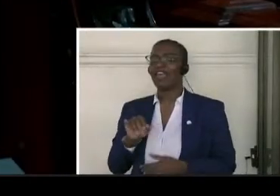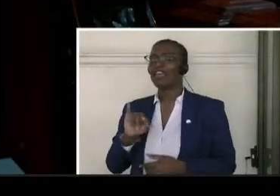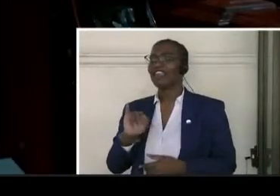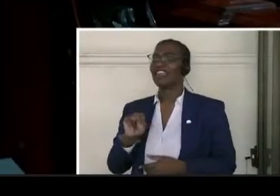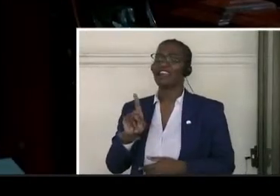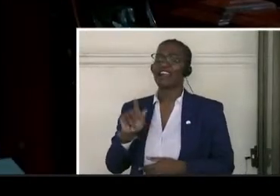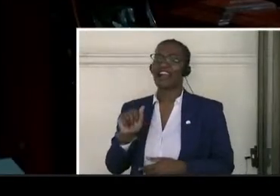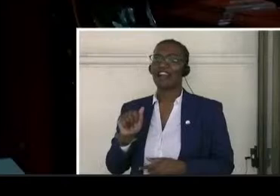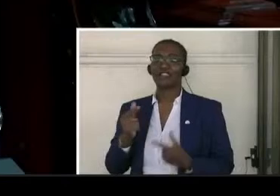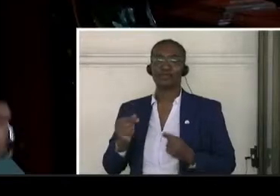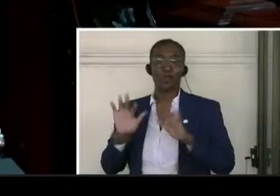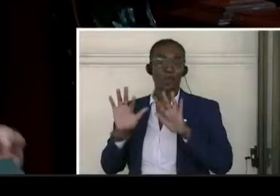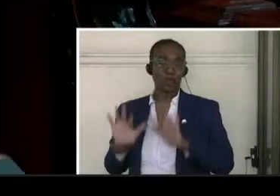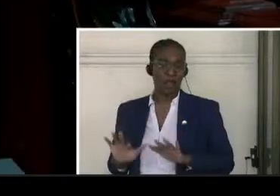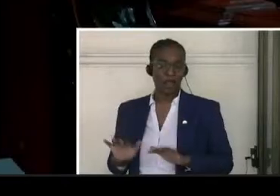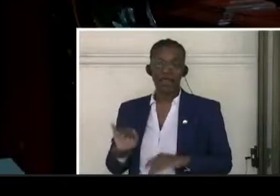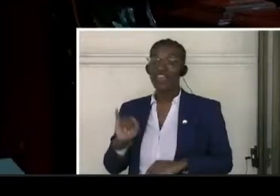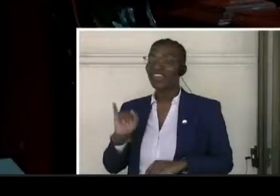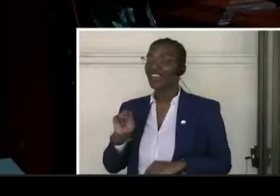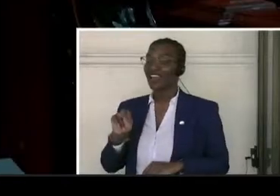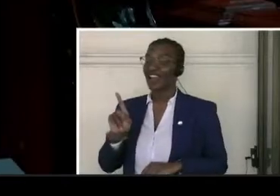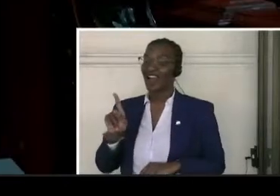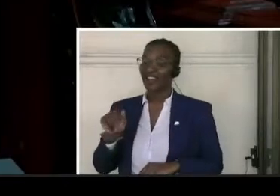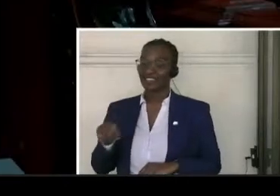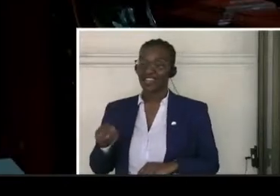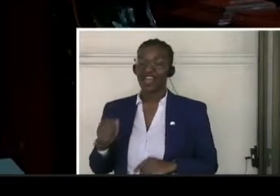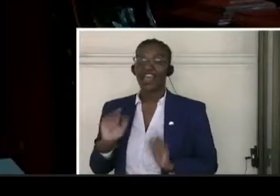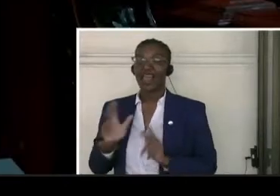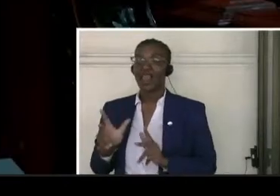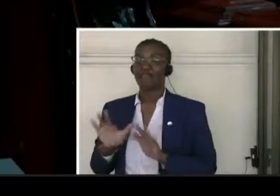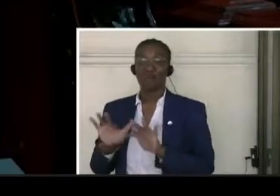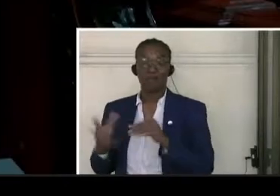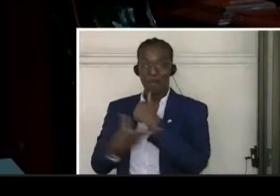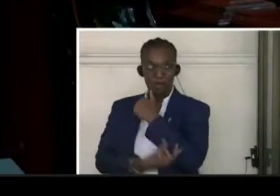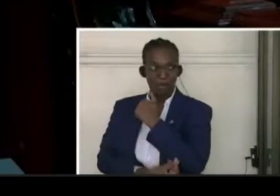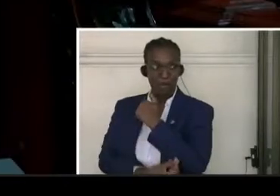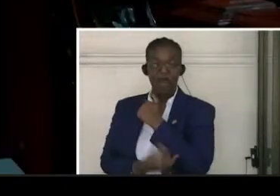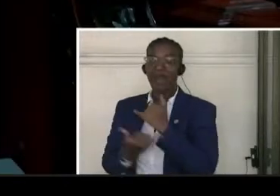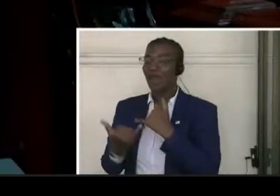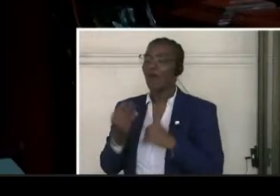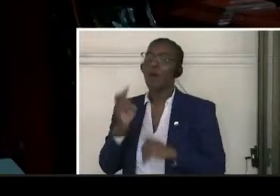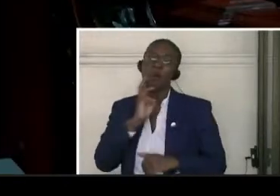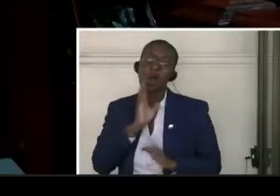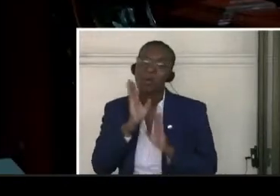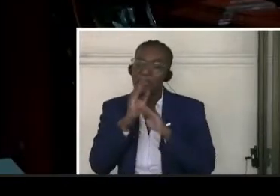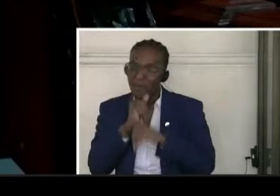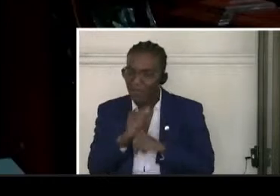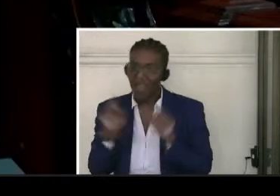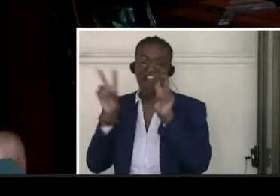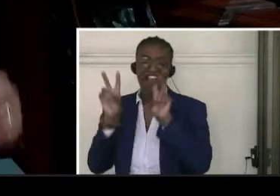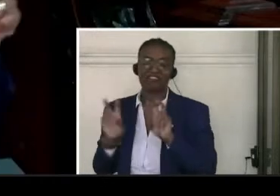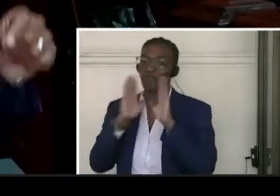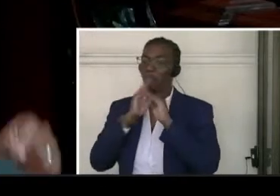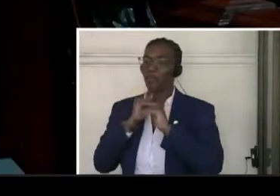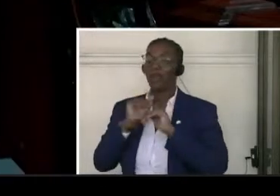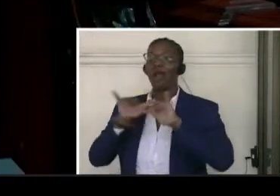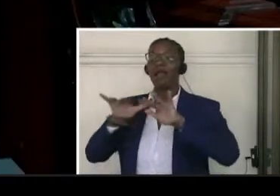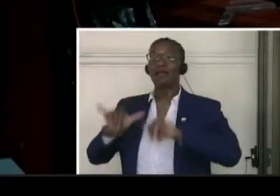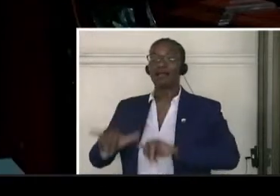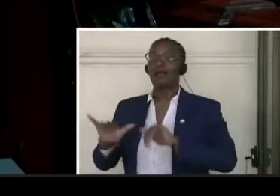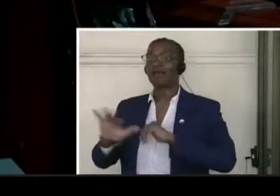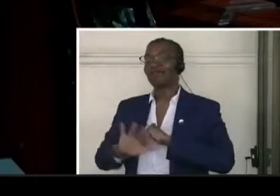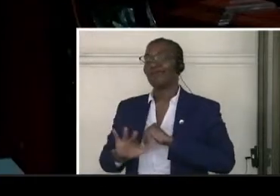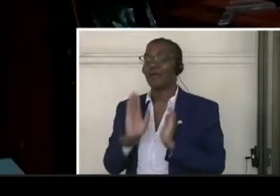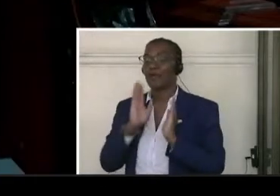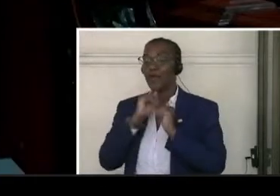uyeka yenza kahle inkatha yashiya abantu bakithi enhluphekweni abantu bakithi bakhula bengenamanzi bengenagesi bengenazindawo zokuhlala because of